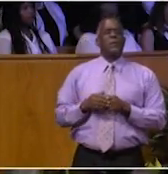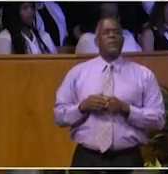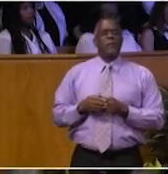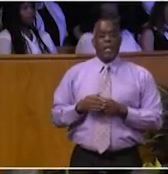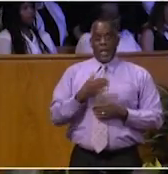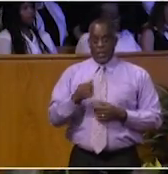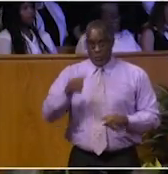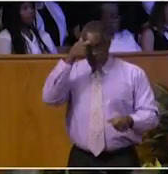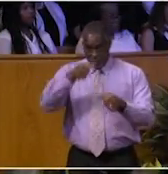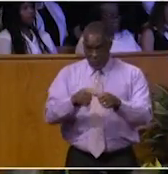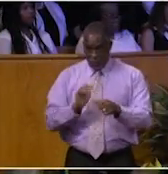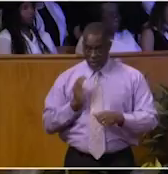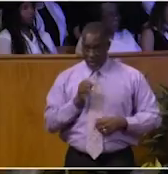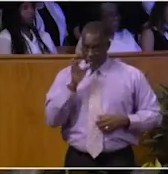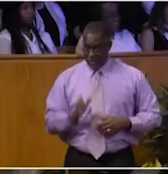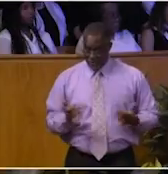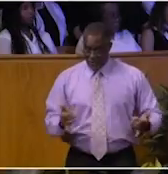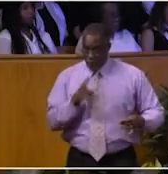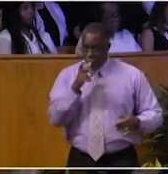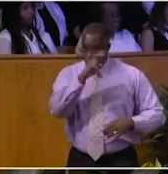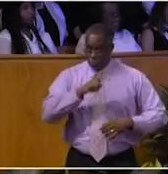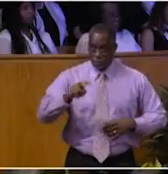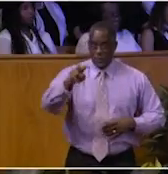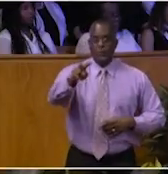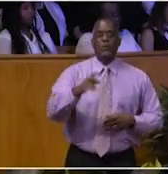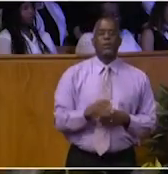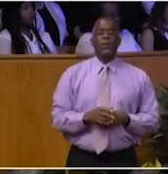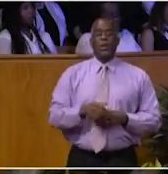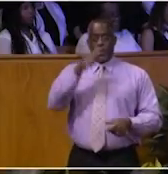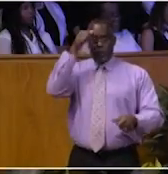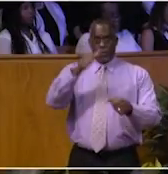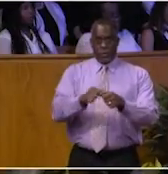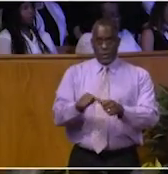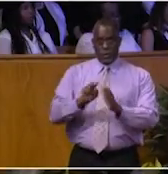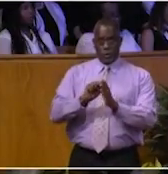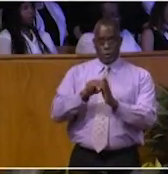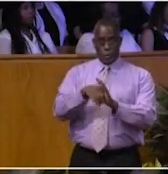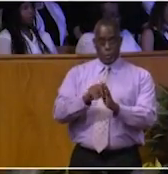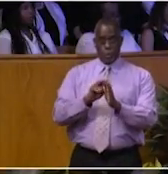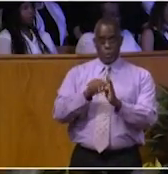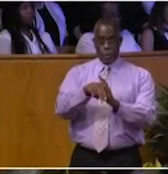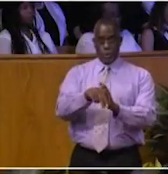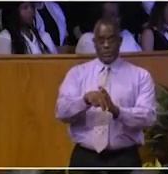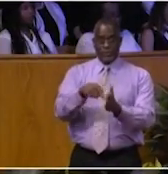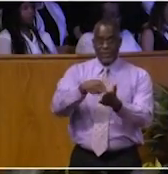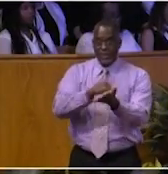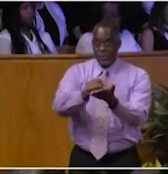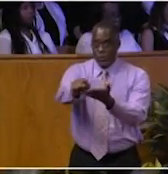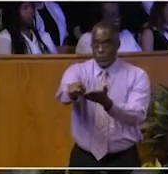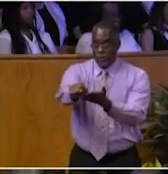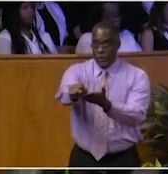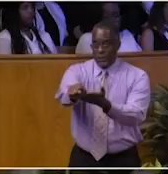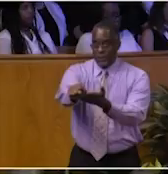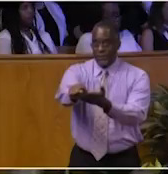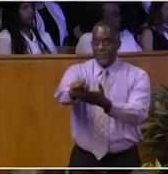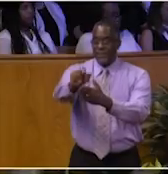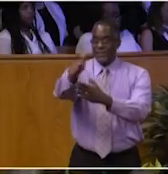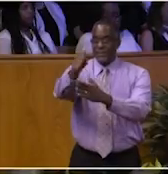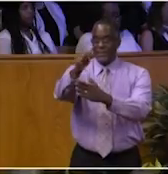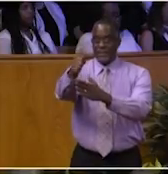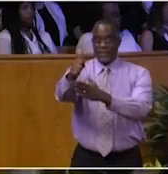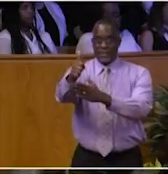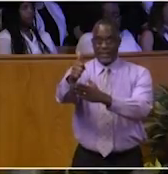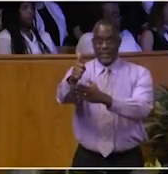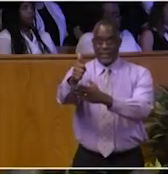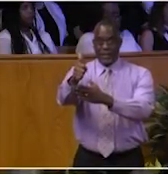him in New Orleans, Louisiana, this weekend marks the 10th